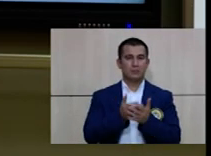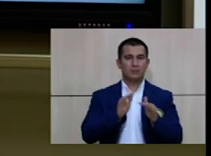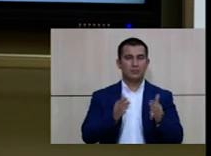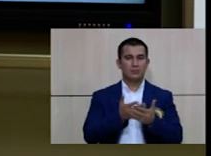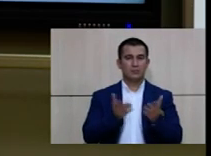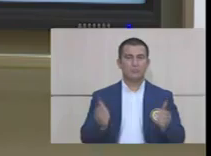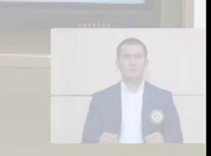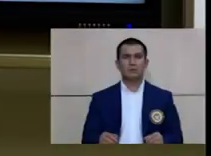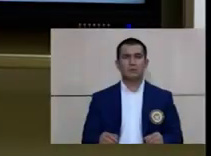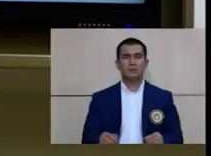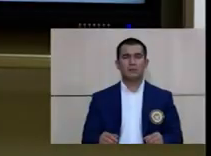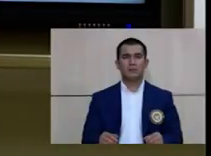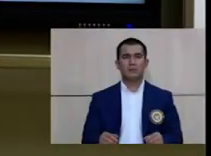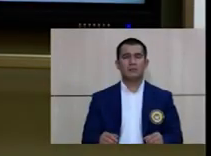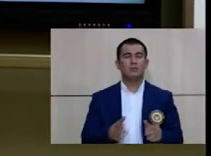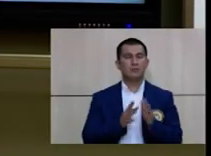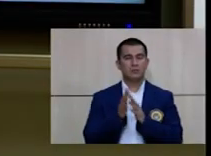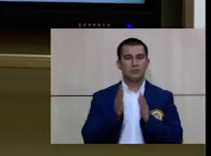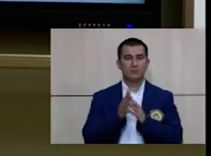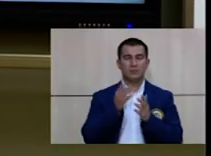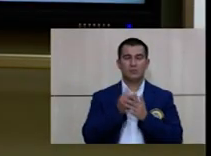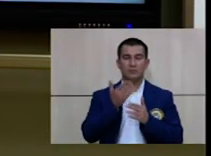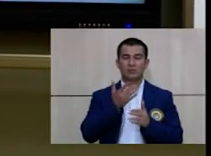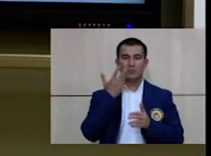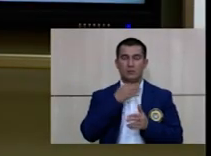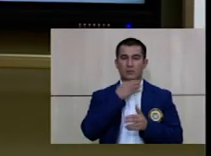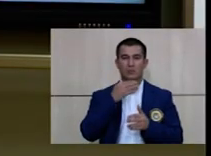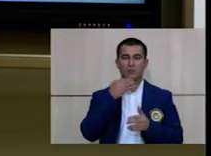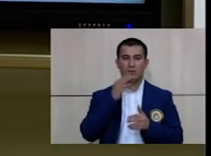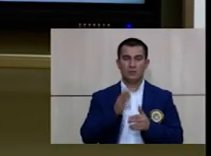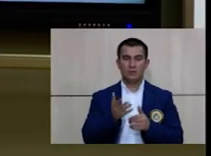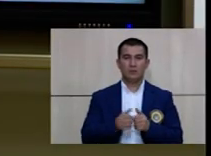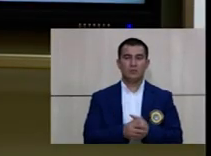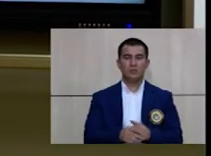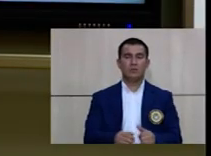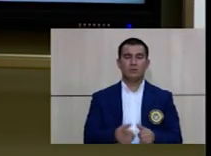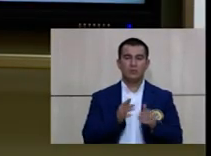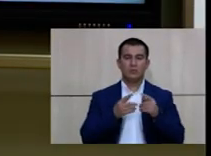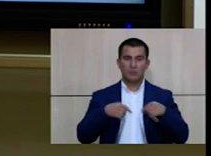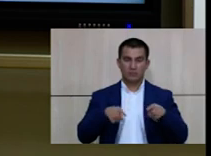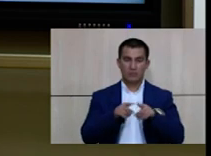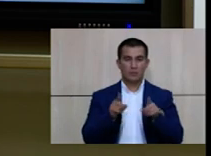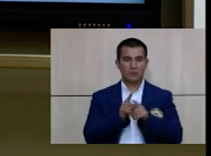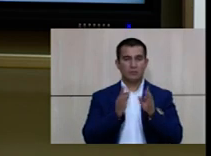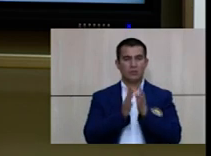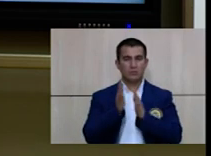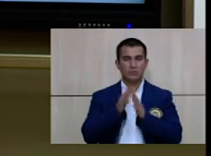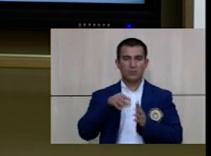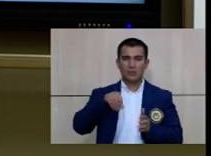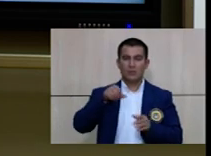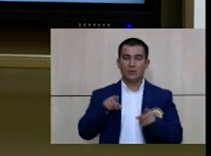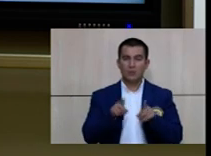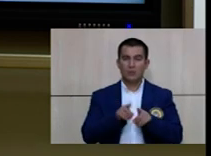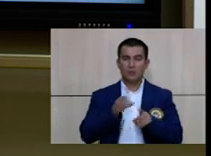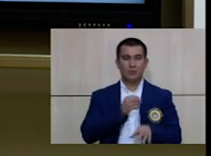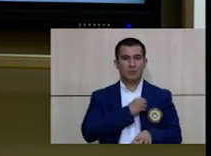o'quvchilar, o'simlik qancha ko'p bo'lsa, demak, tuproq ham shuncha chirindiga